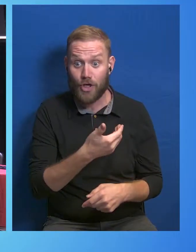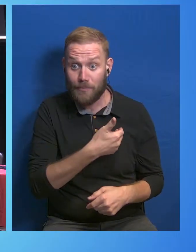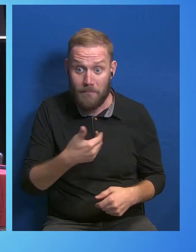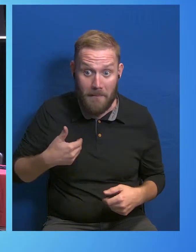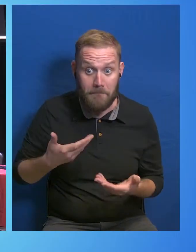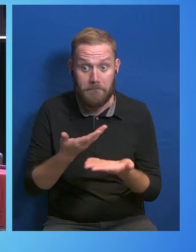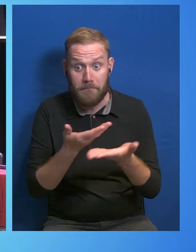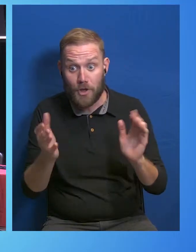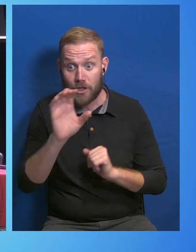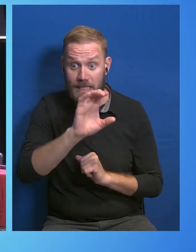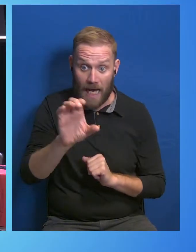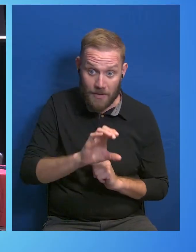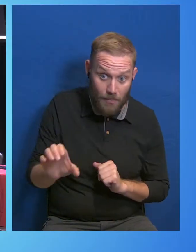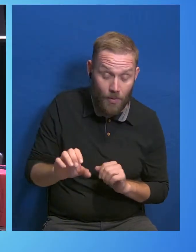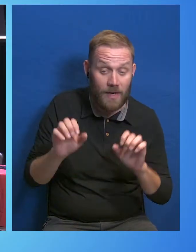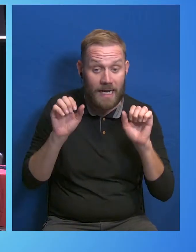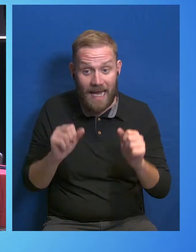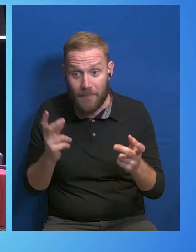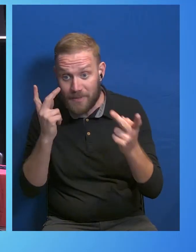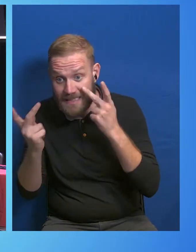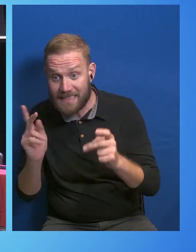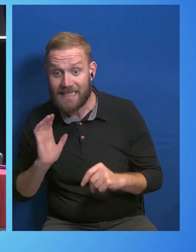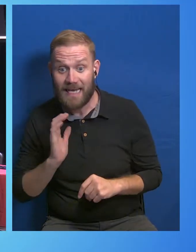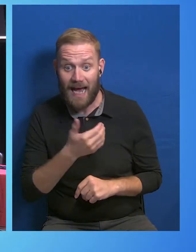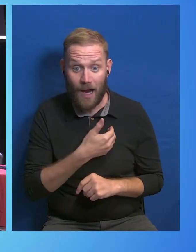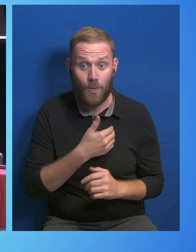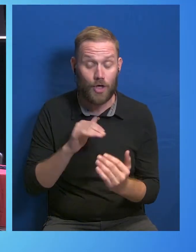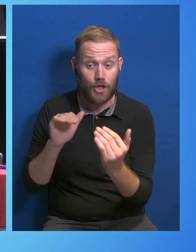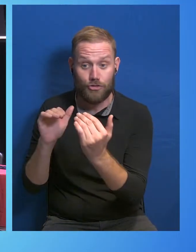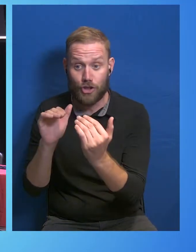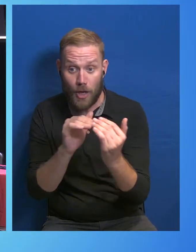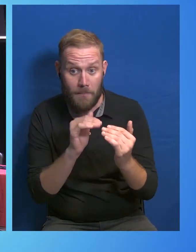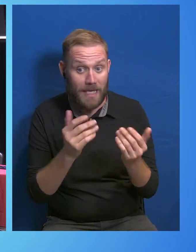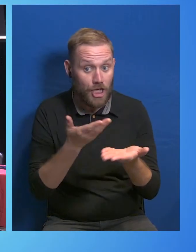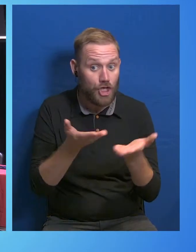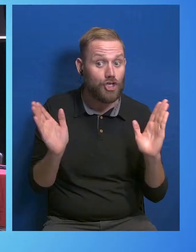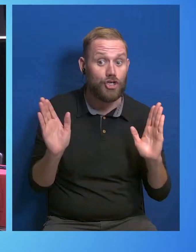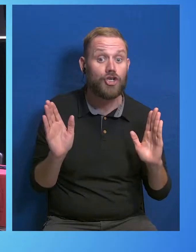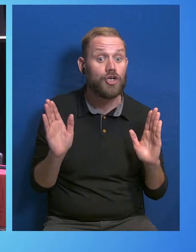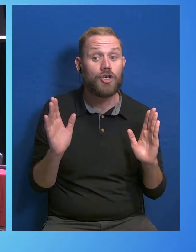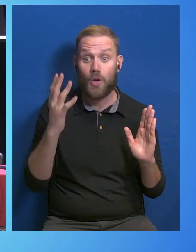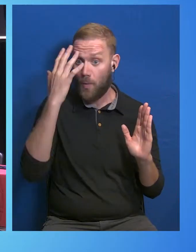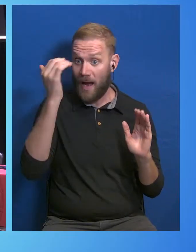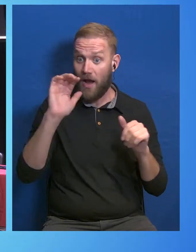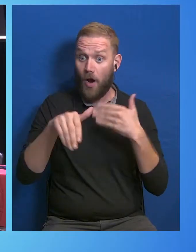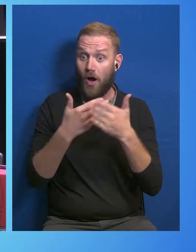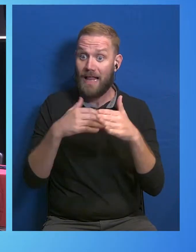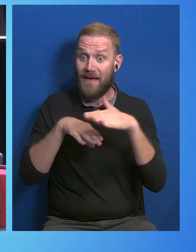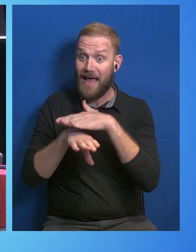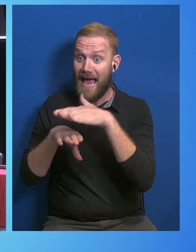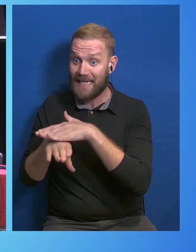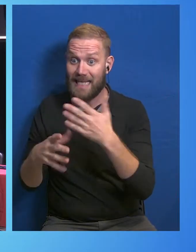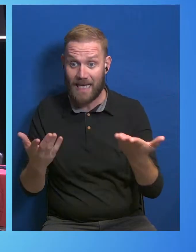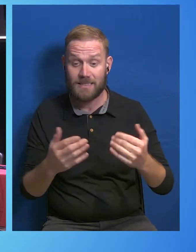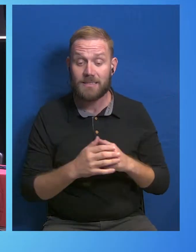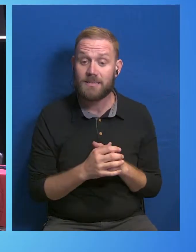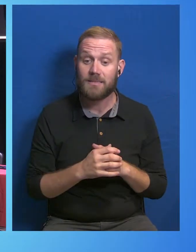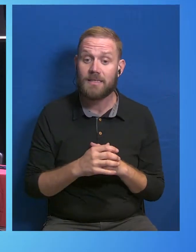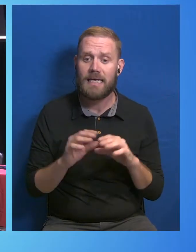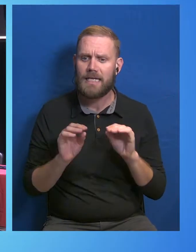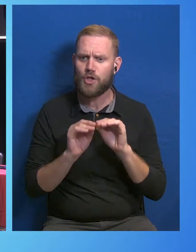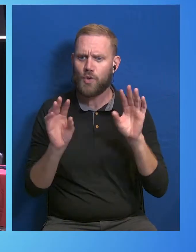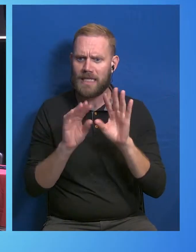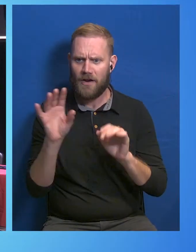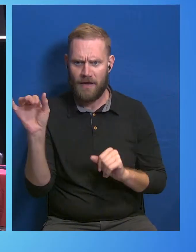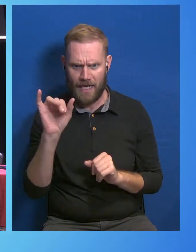constituents, also to be able to see our board member peers, so that everyone has access. And just to